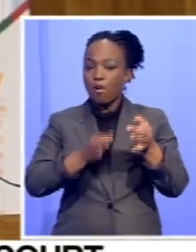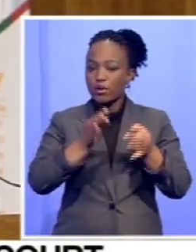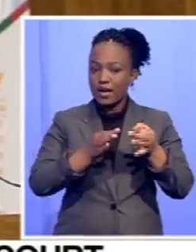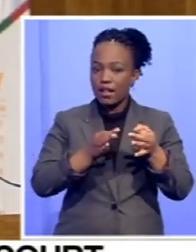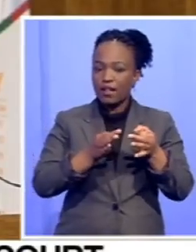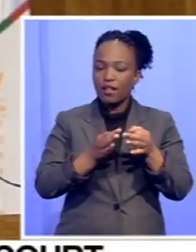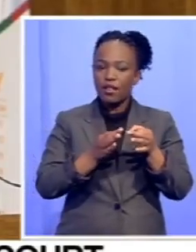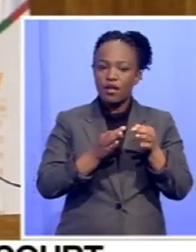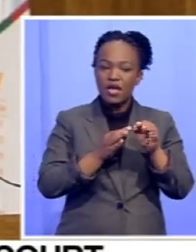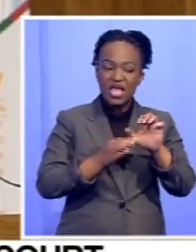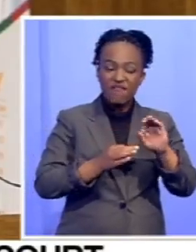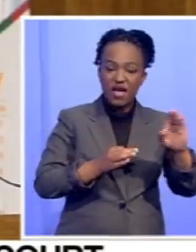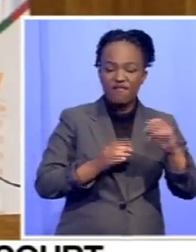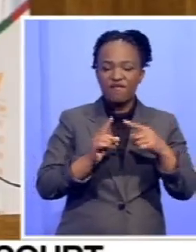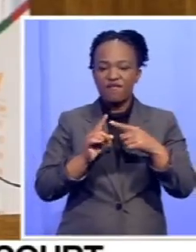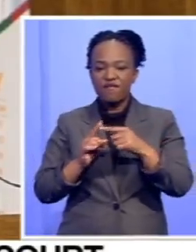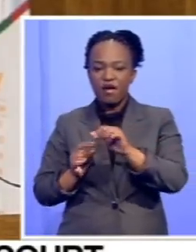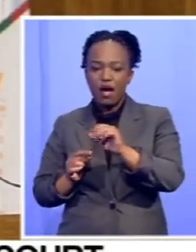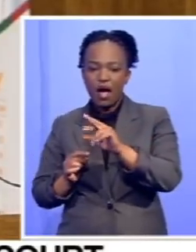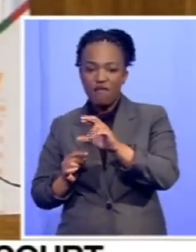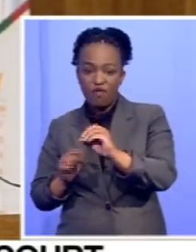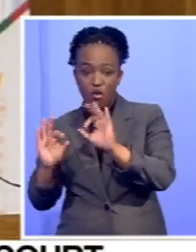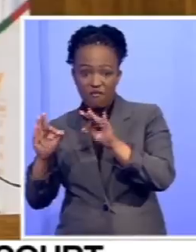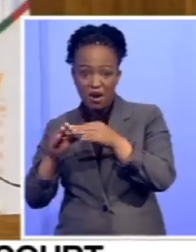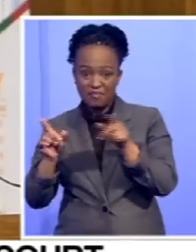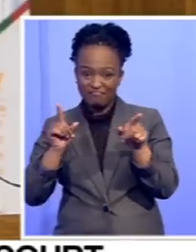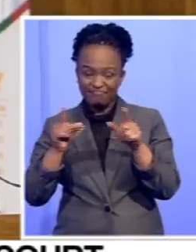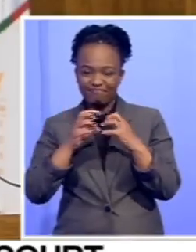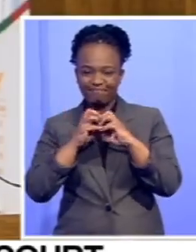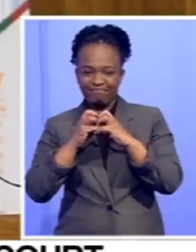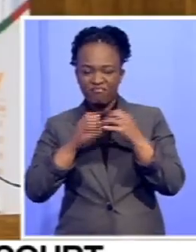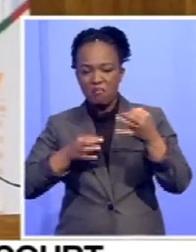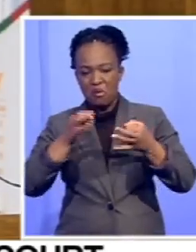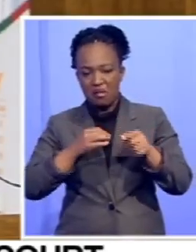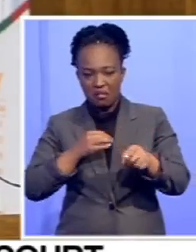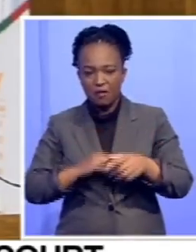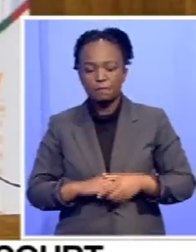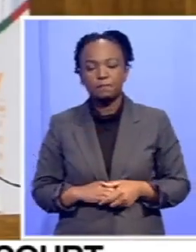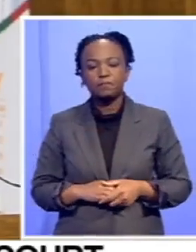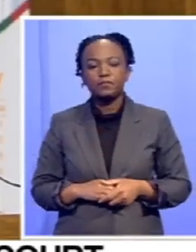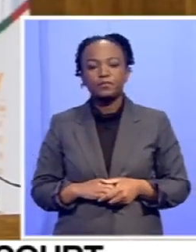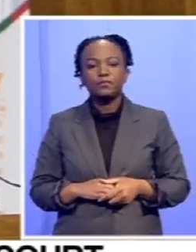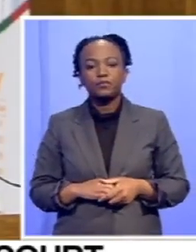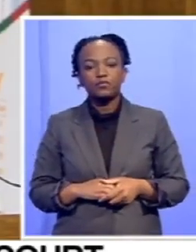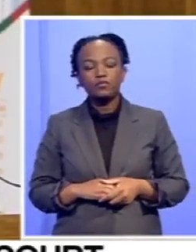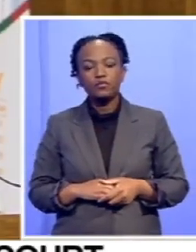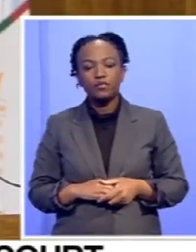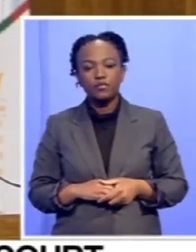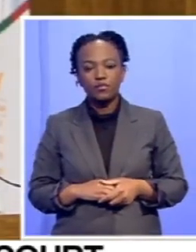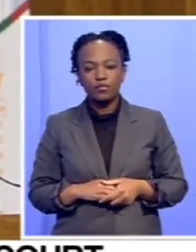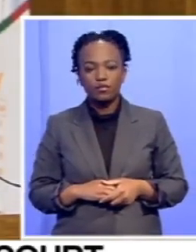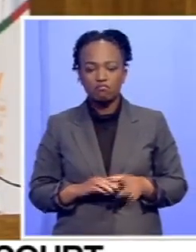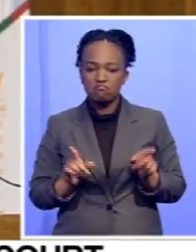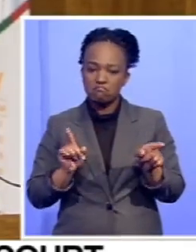and the EFF that is being played out in this court. Of the closure of the case for the state,